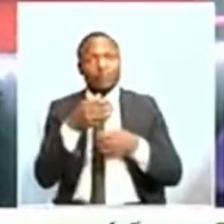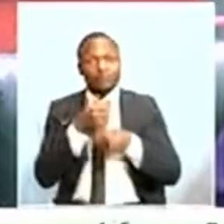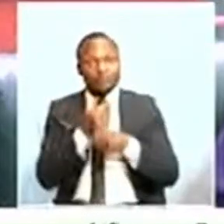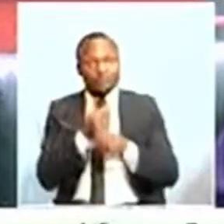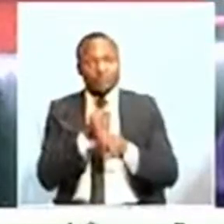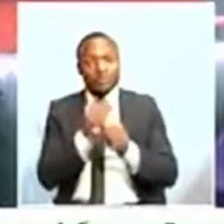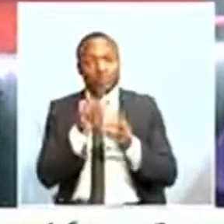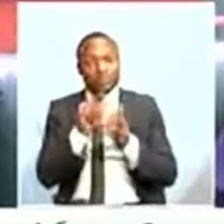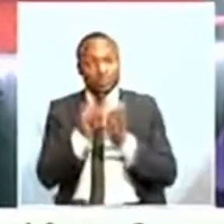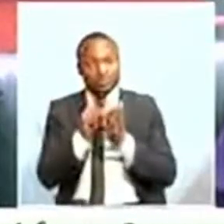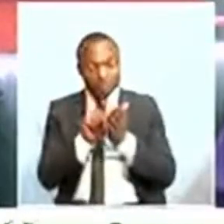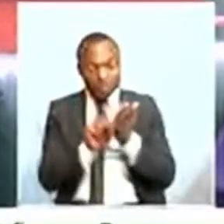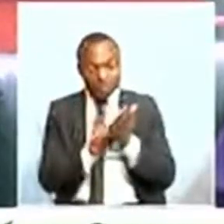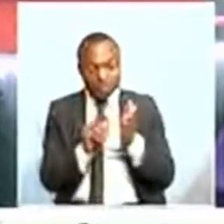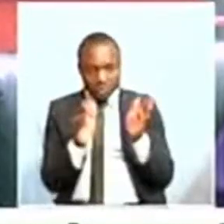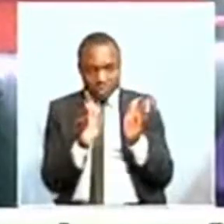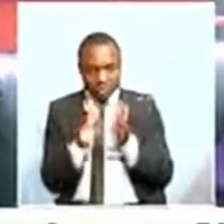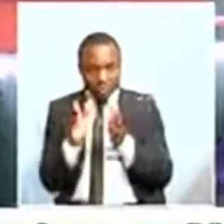mining subsector,